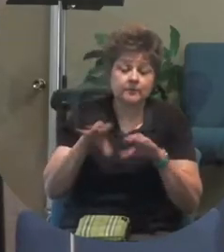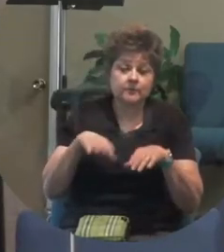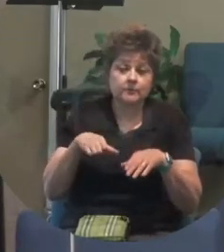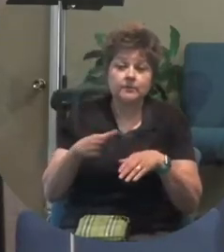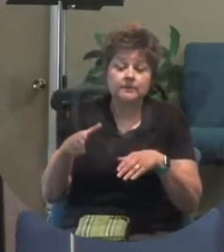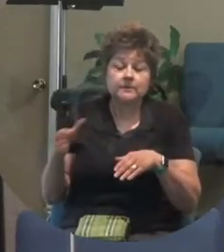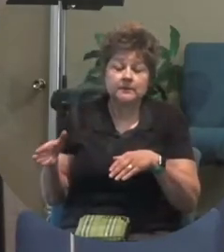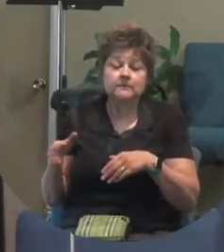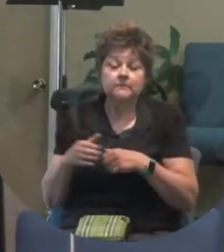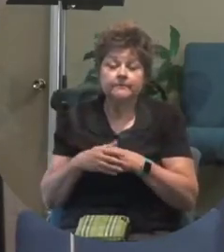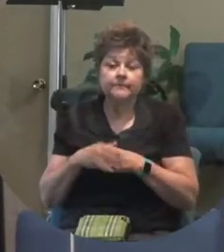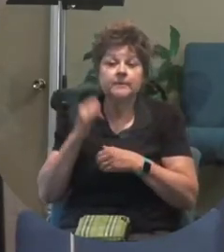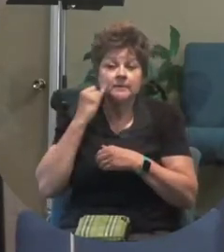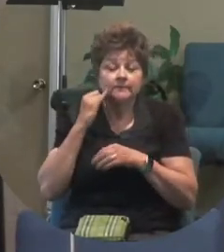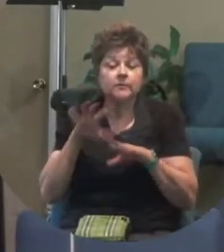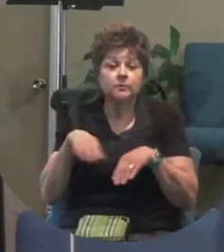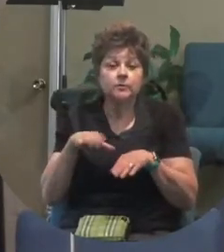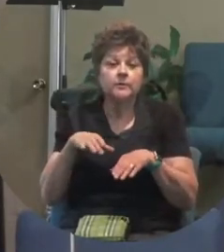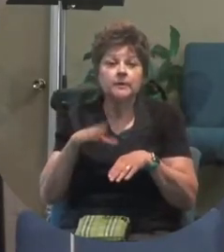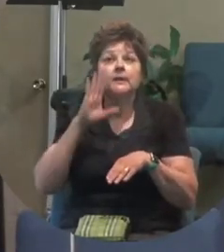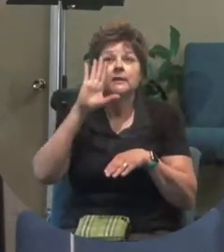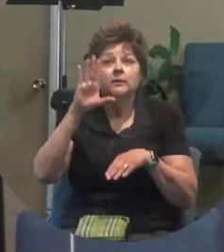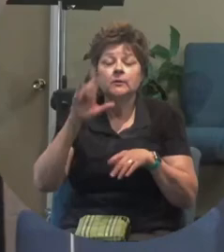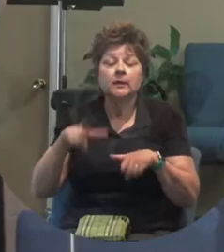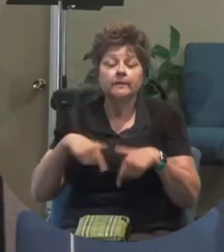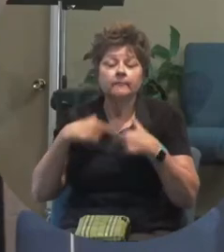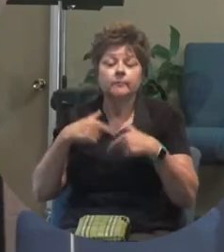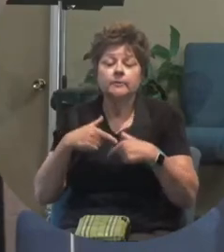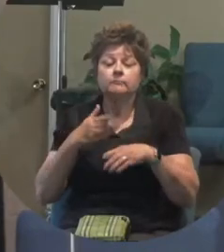things, your life will be so much better.